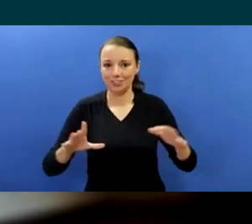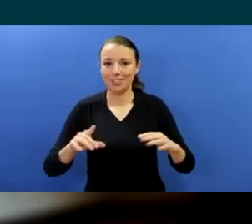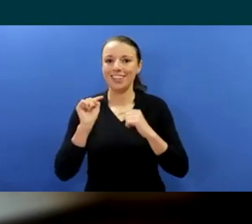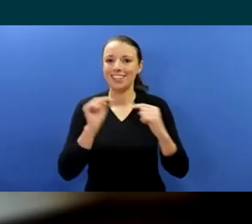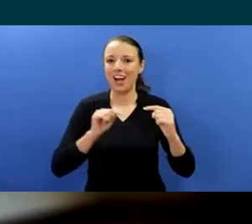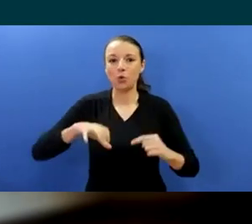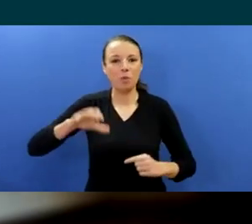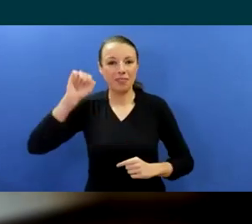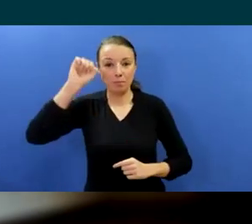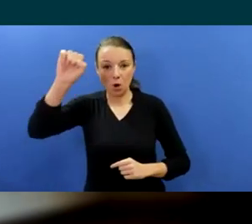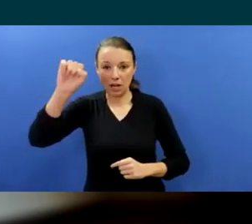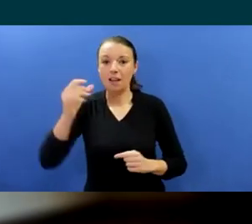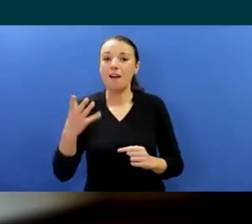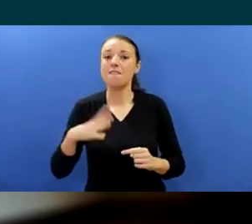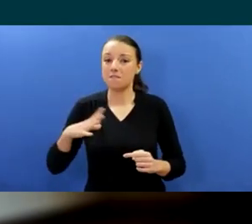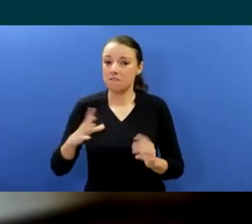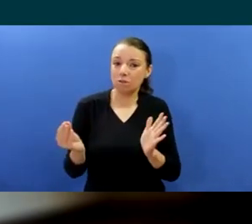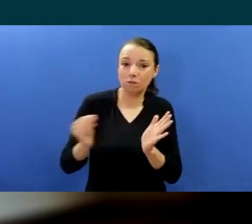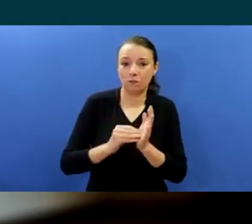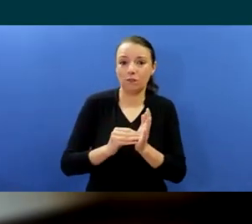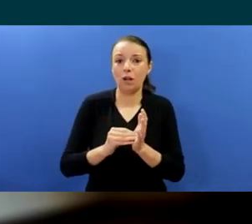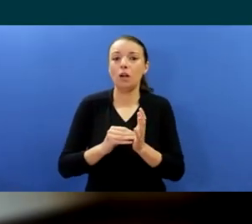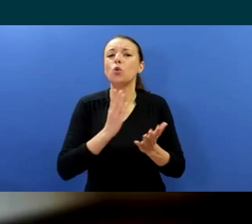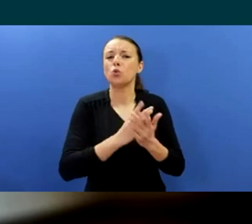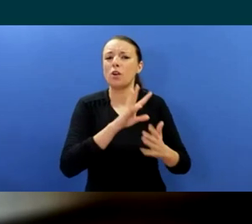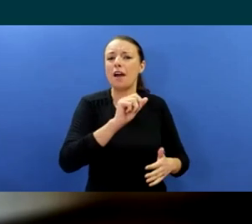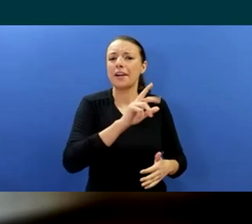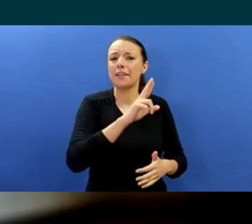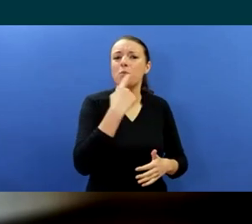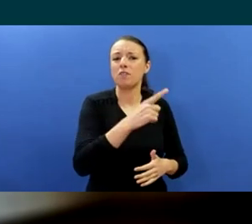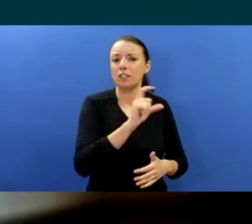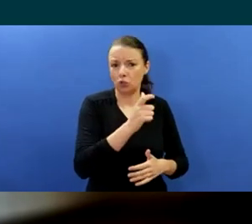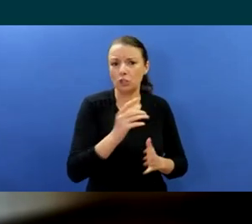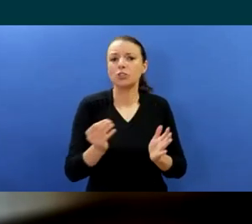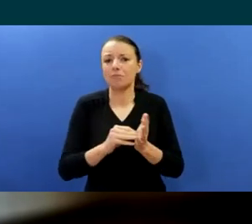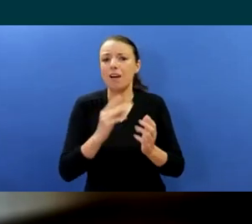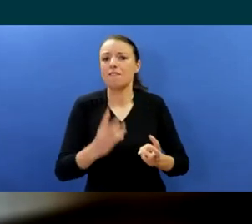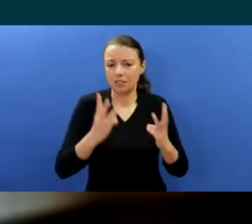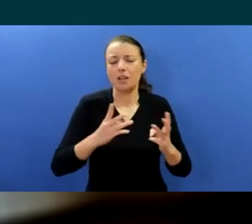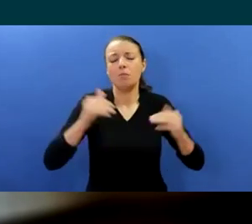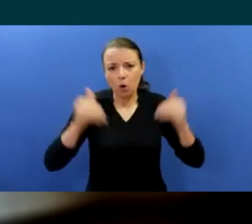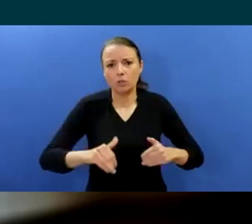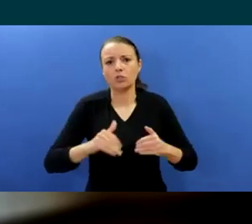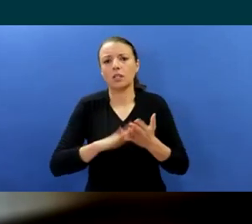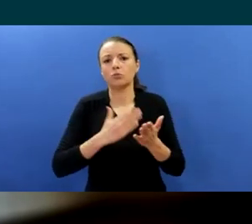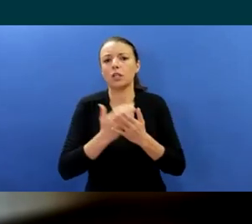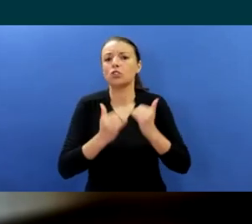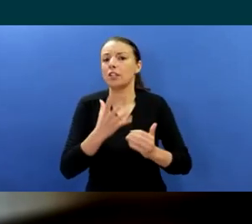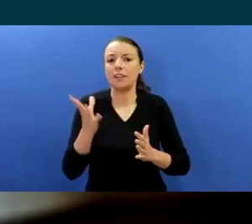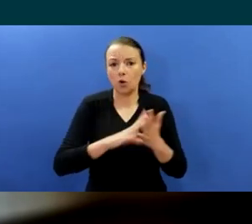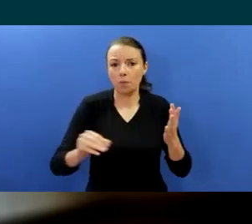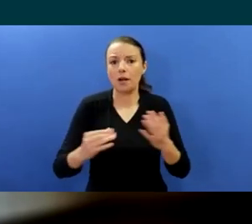it's possible in informal participation for people who actually don't have access